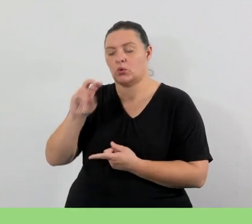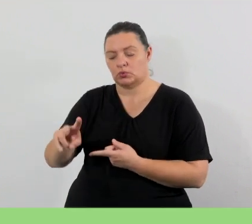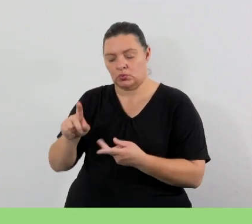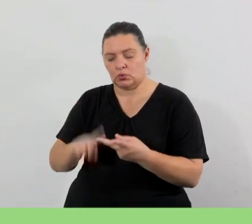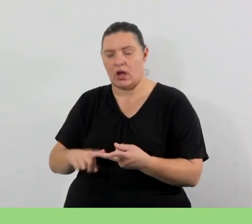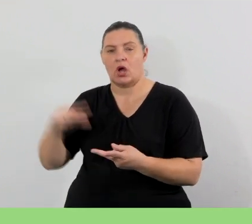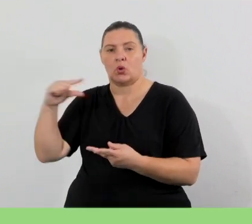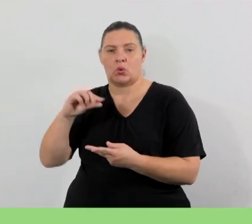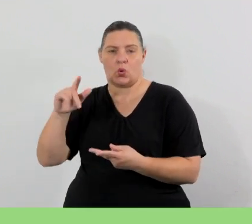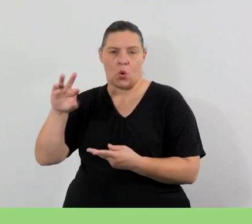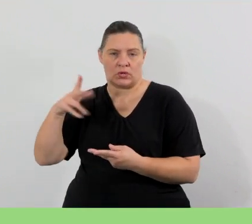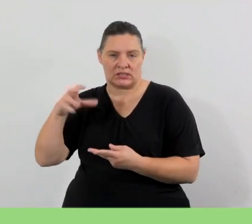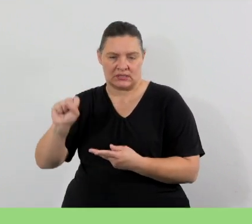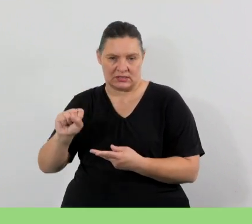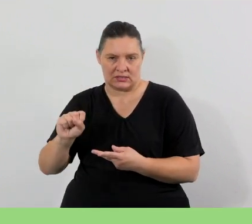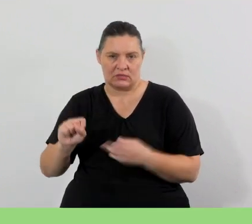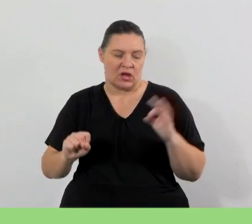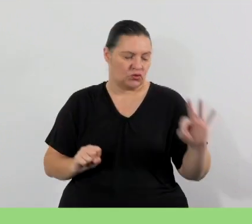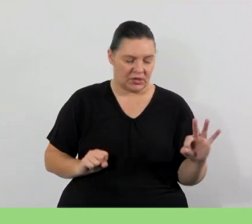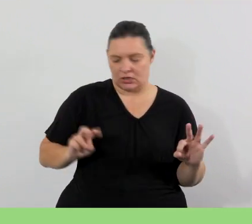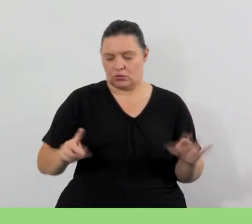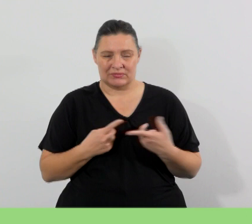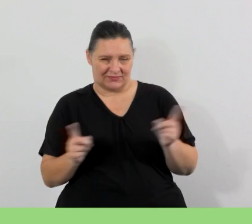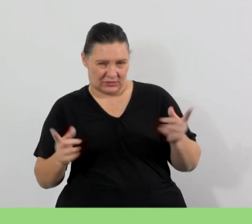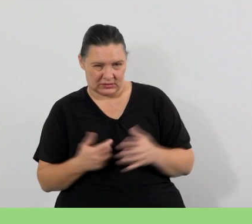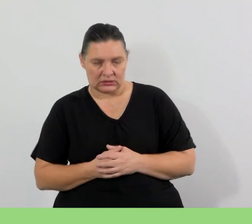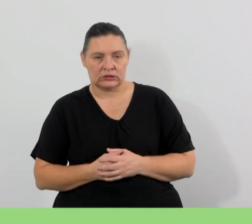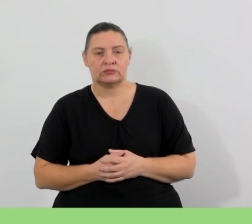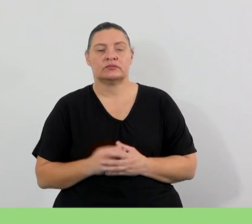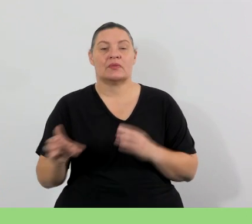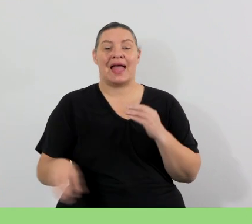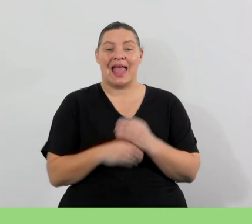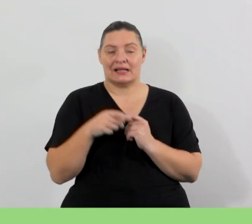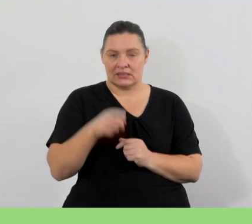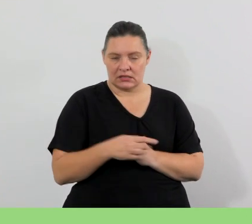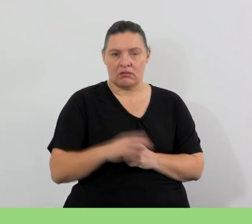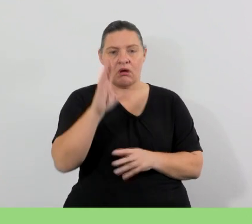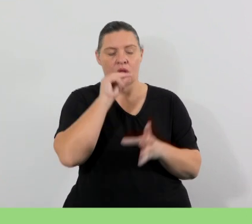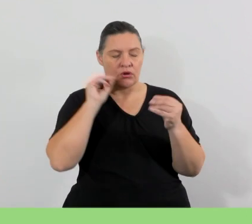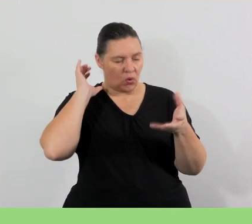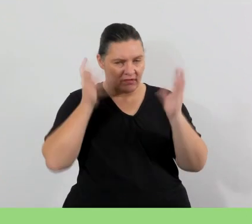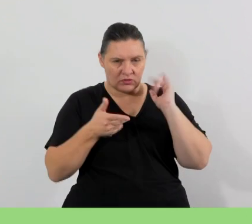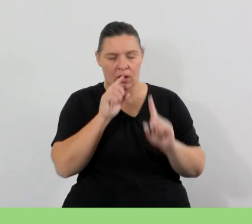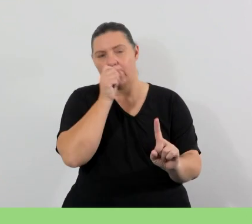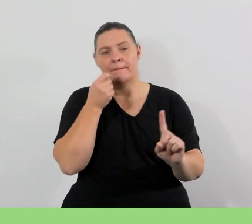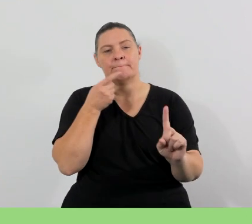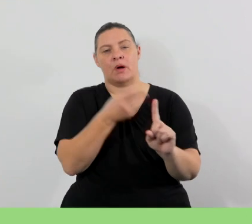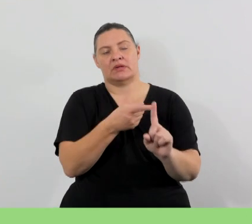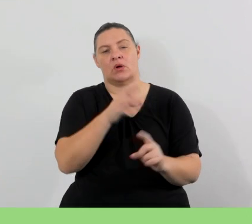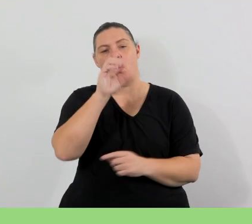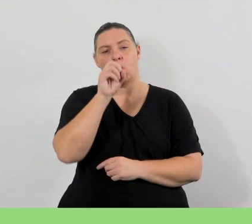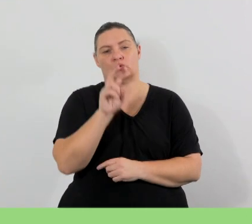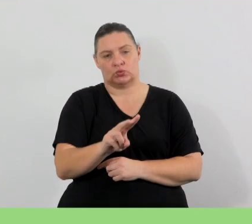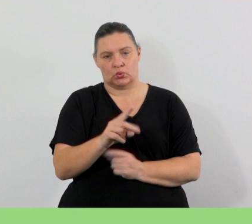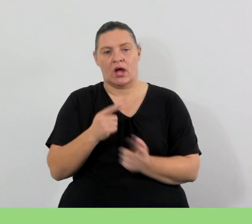respiration are oxygen and glucose. So it is important not to confuse the two. In addition to that, learners confuse